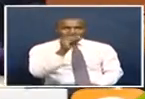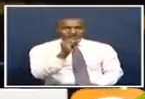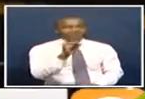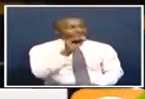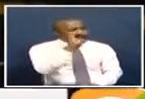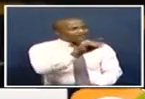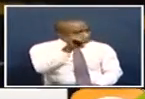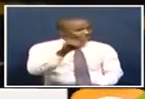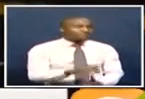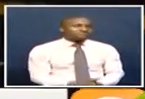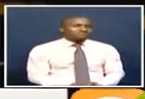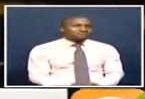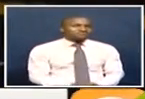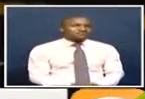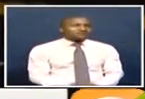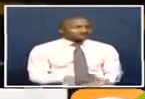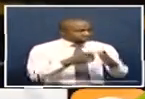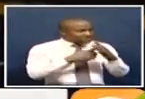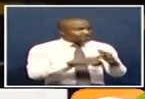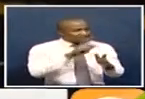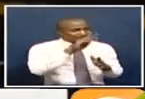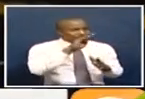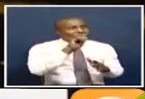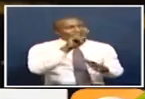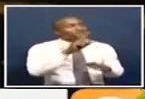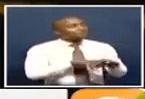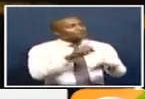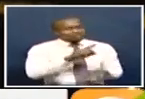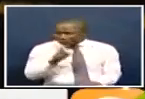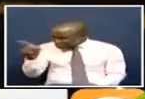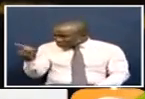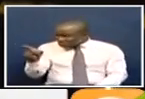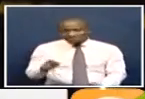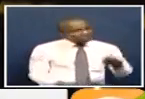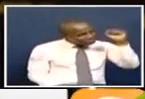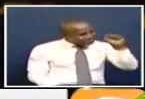Ask him. When did I start appearing on KBC television? You. Yes.